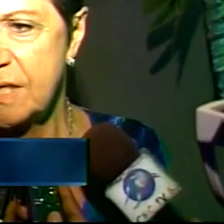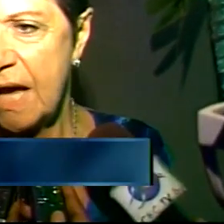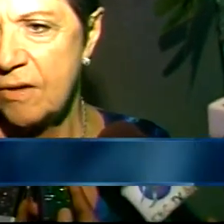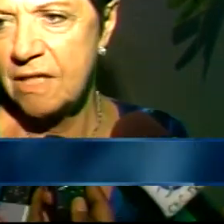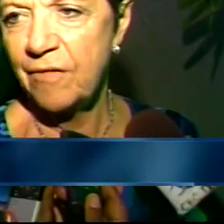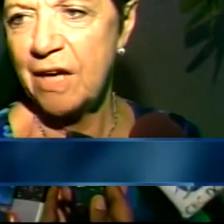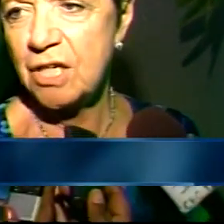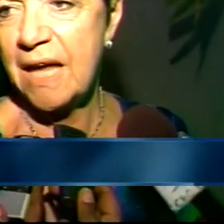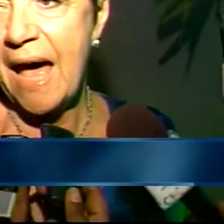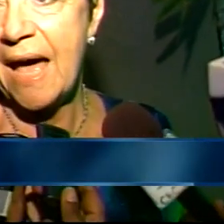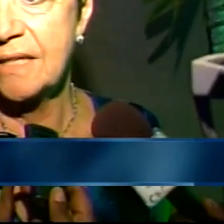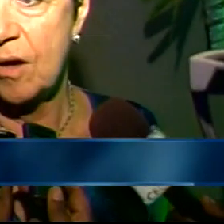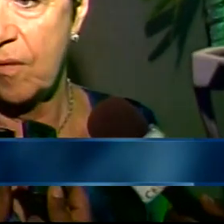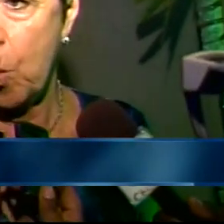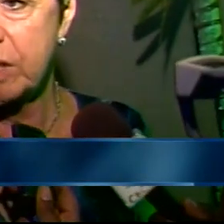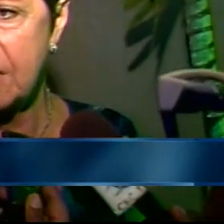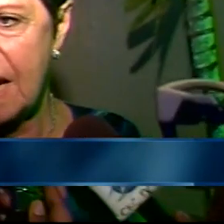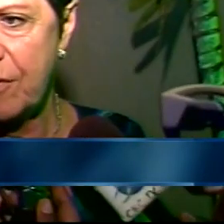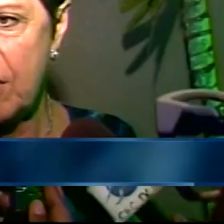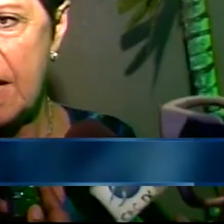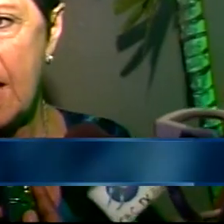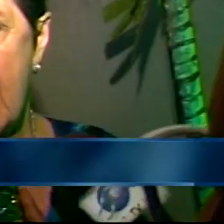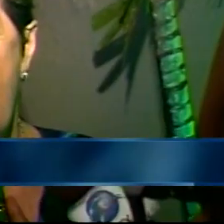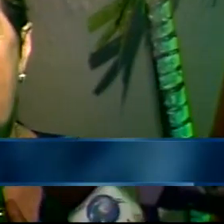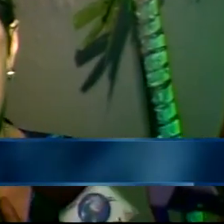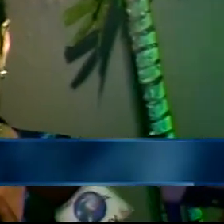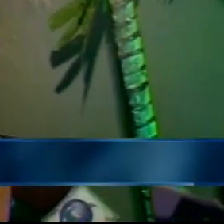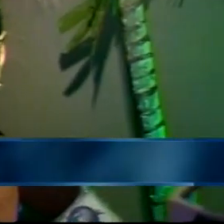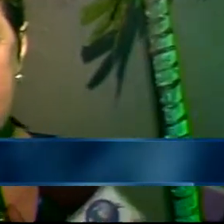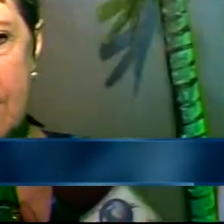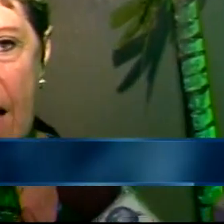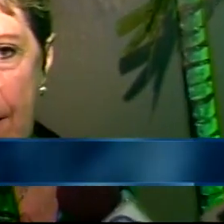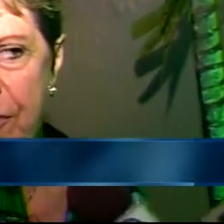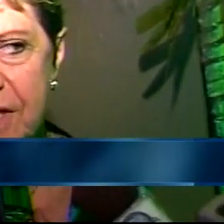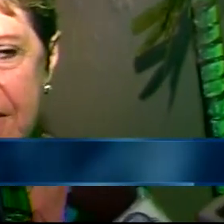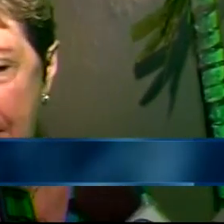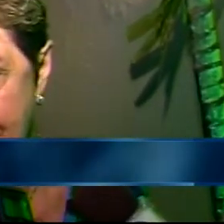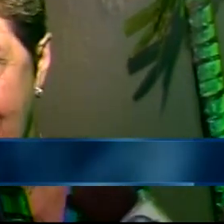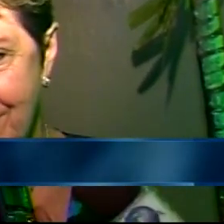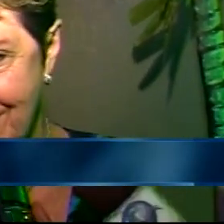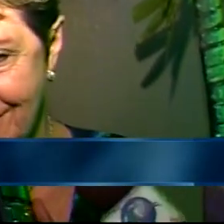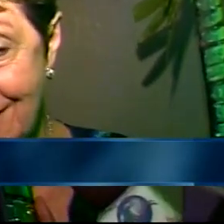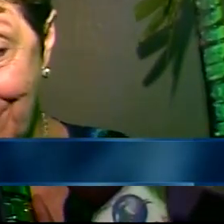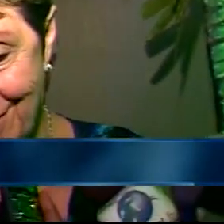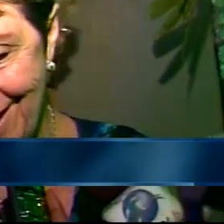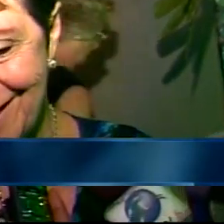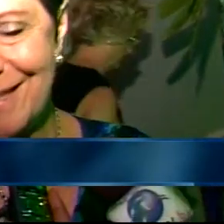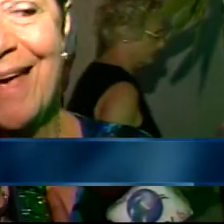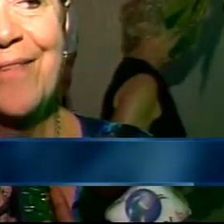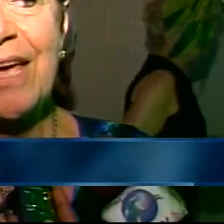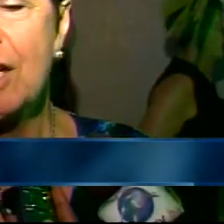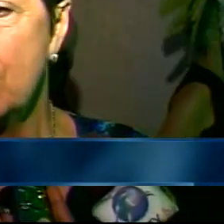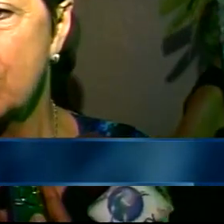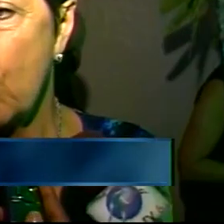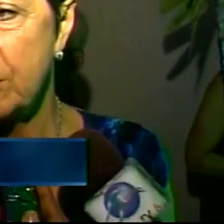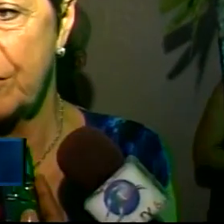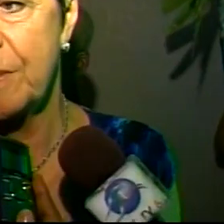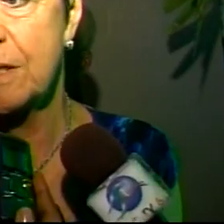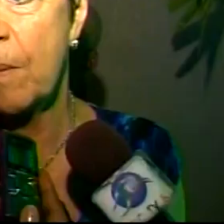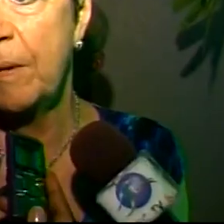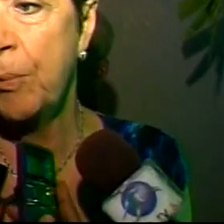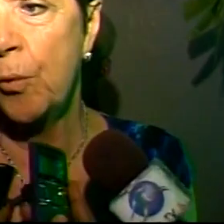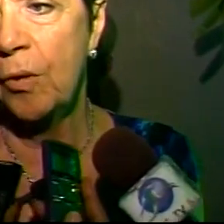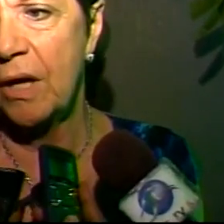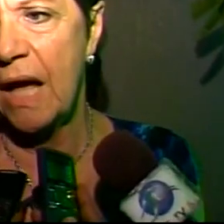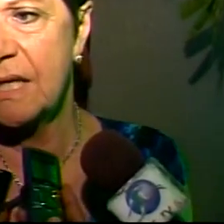Other hotels have actually had water delivery. And then, of course, for some things, they can use water from